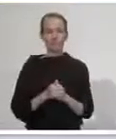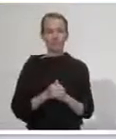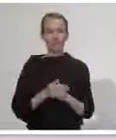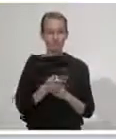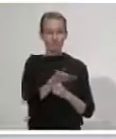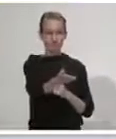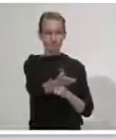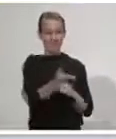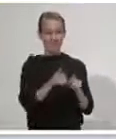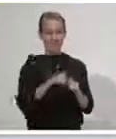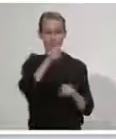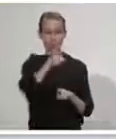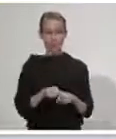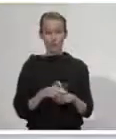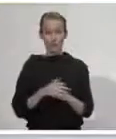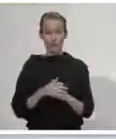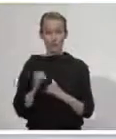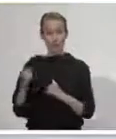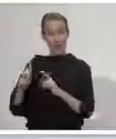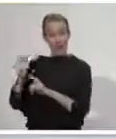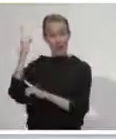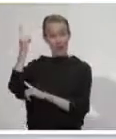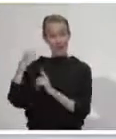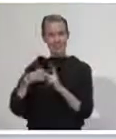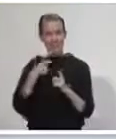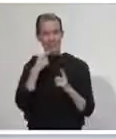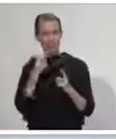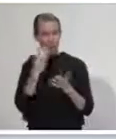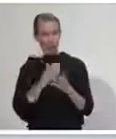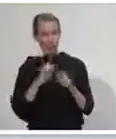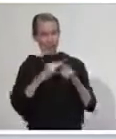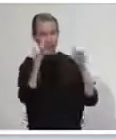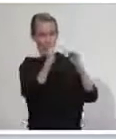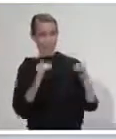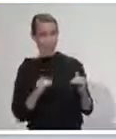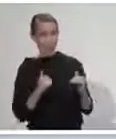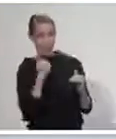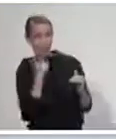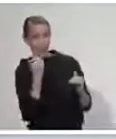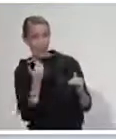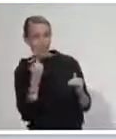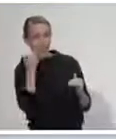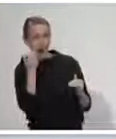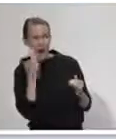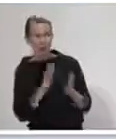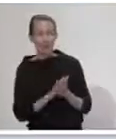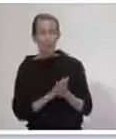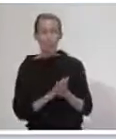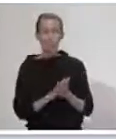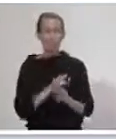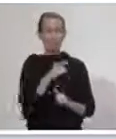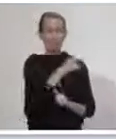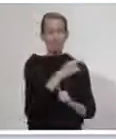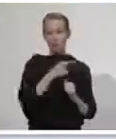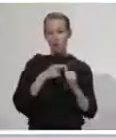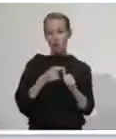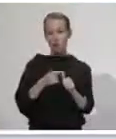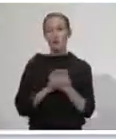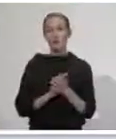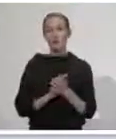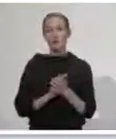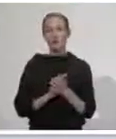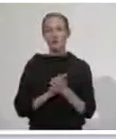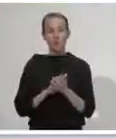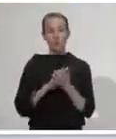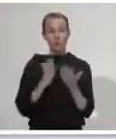close to having enough Māori at that decision-making table across the board. Oh, well, when it comes to the expert advice,